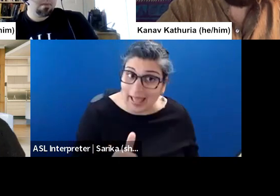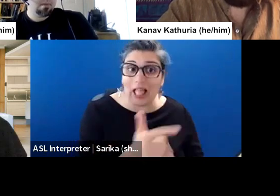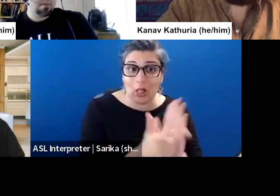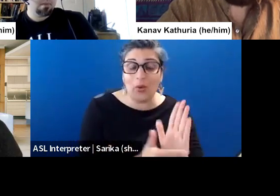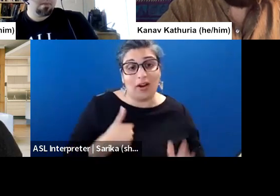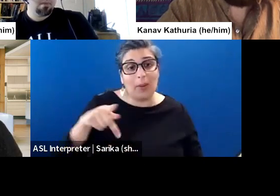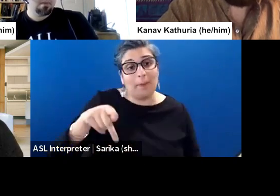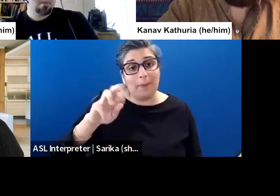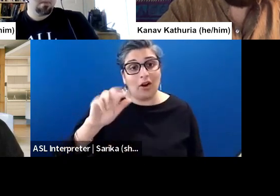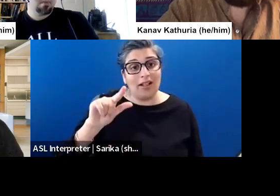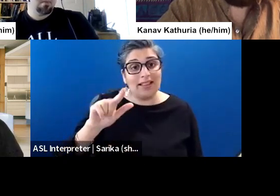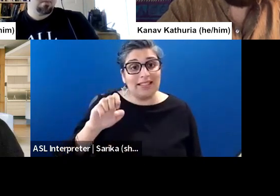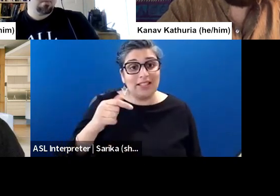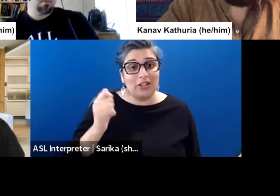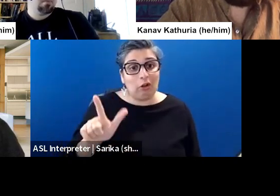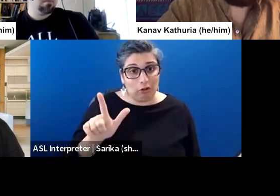trade.